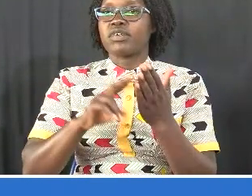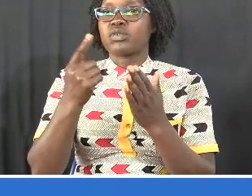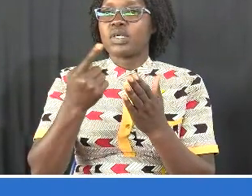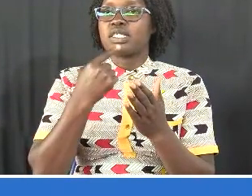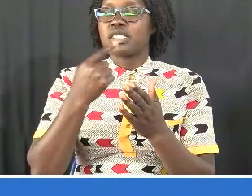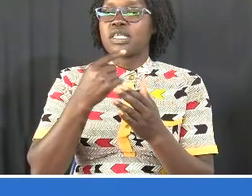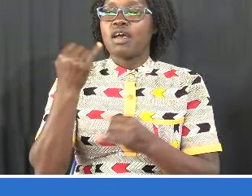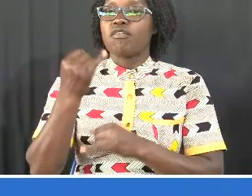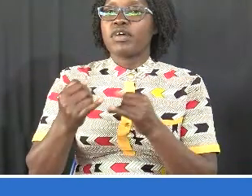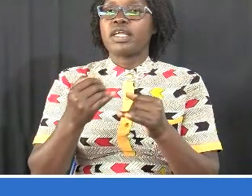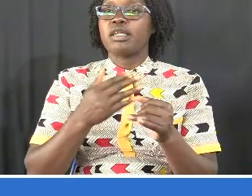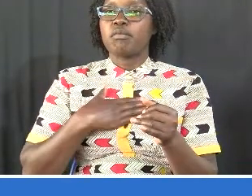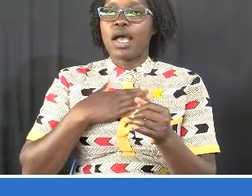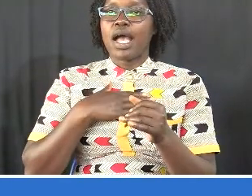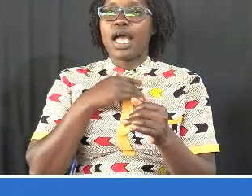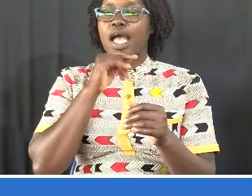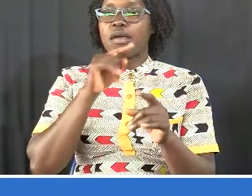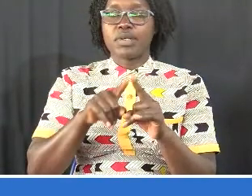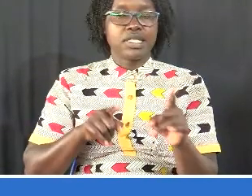"Finally, my brethren,